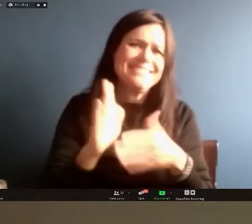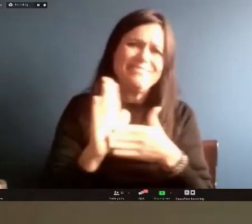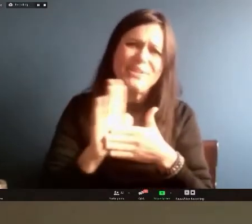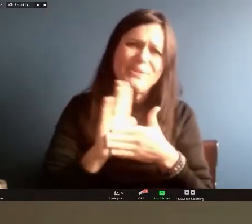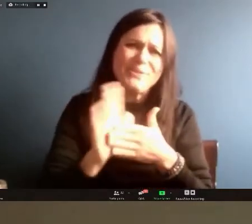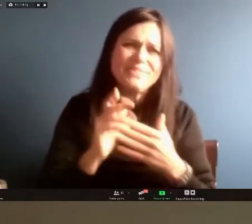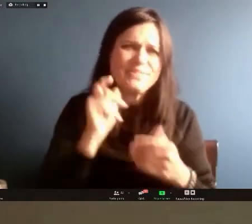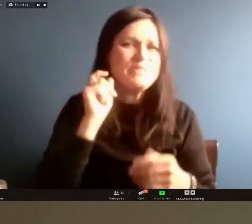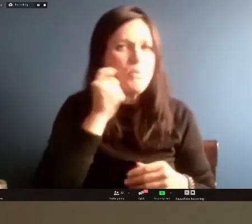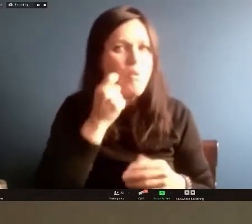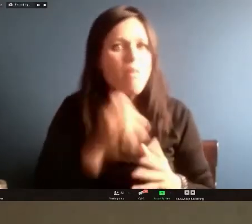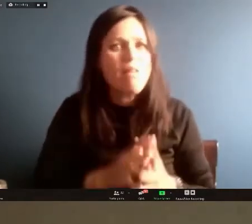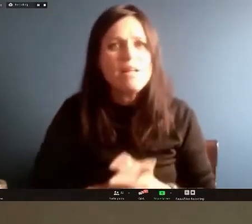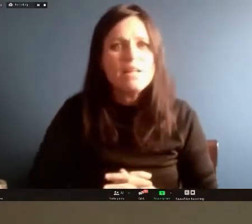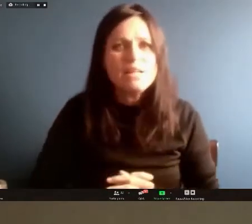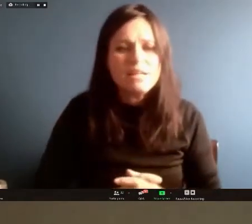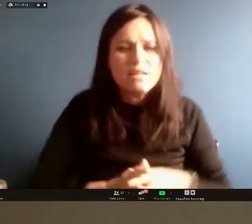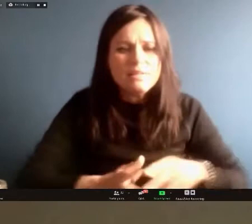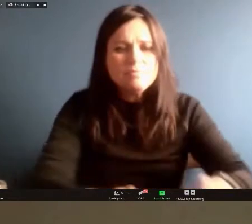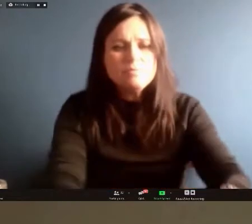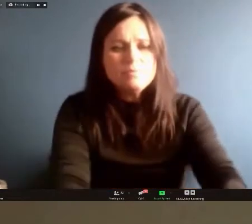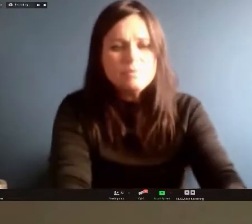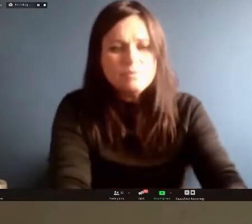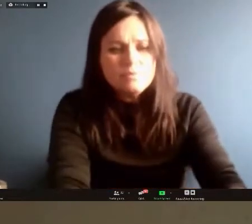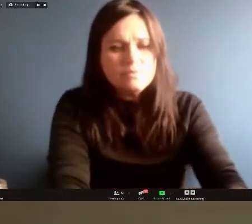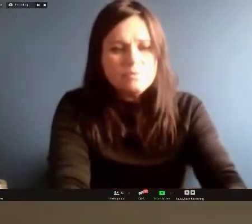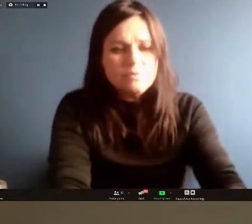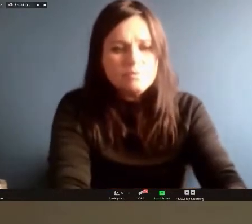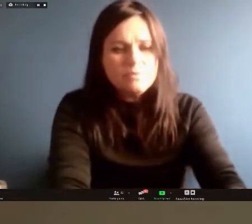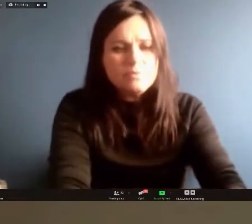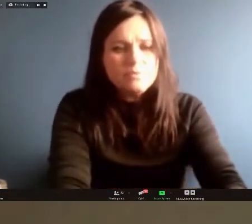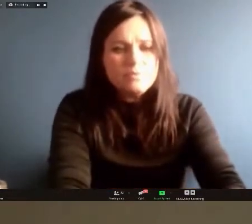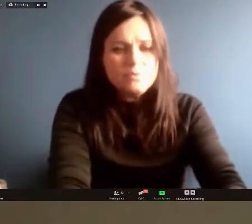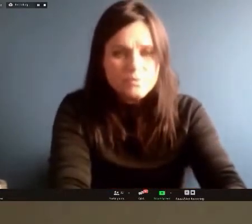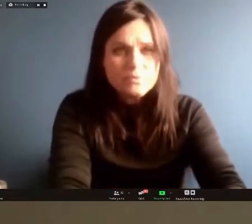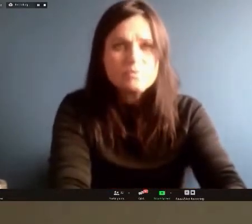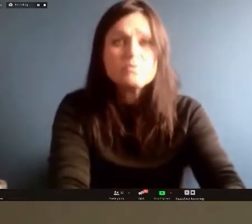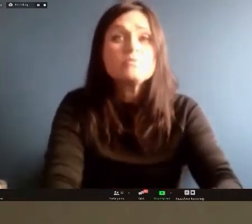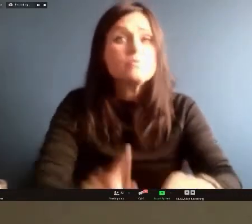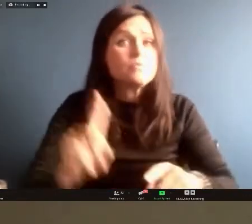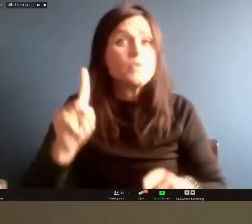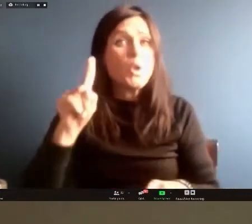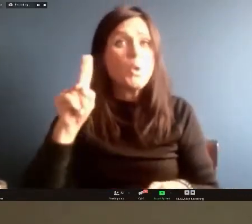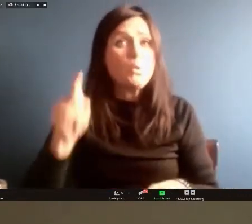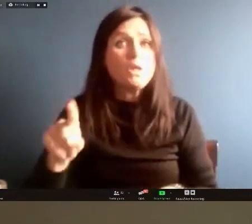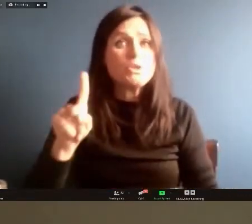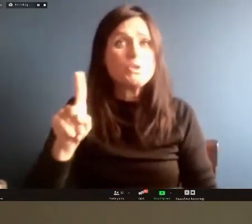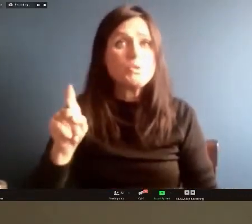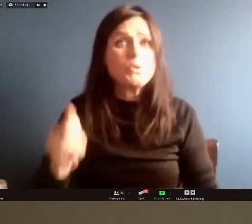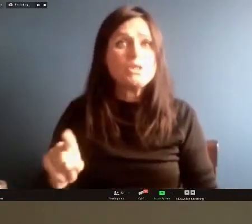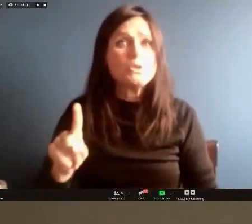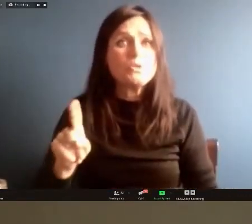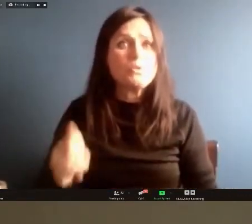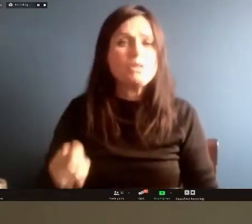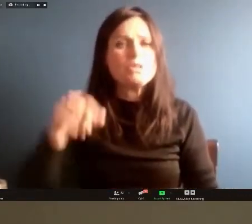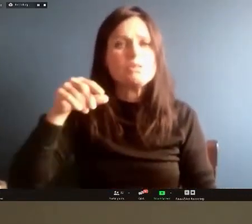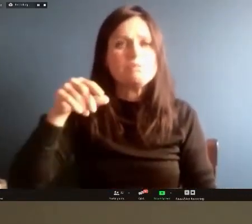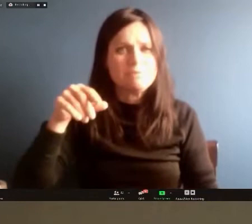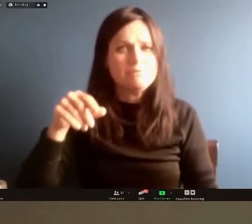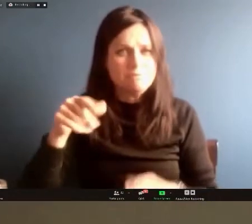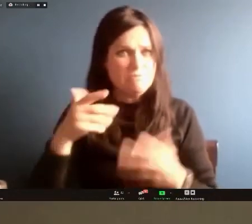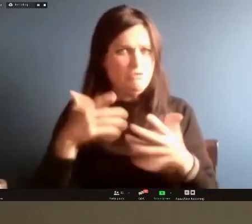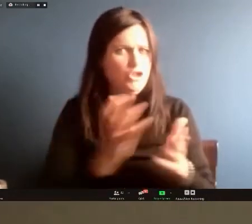Cool. And I think I've gone through the questions in the Q&A